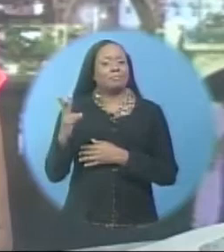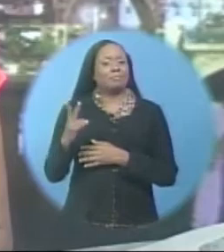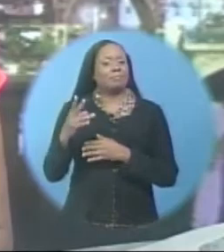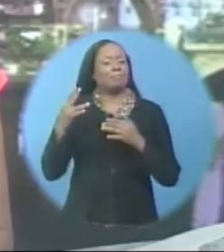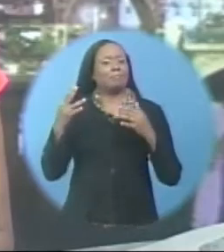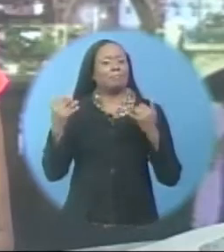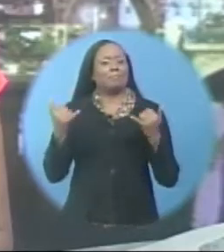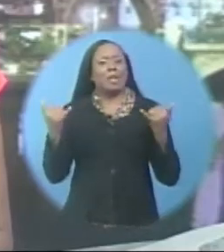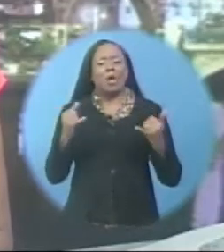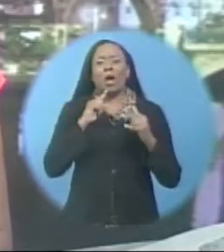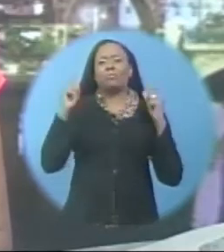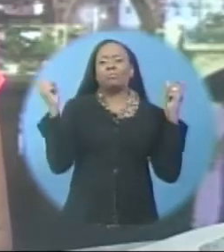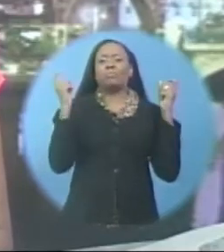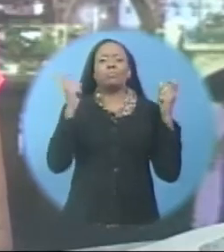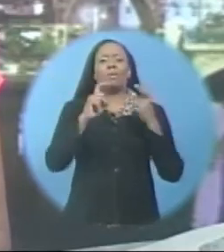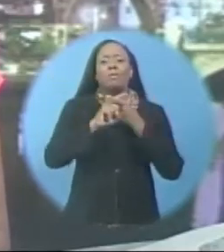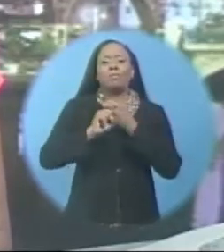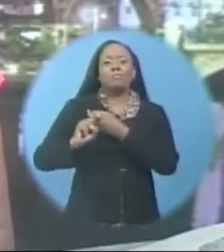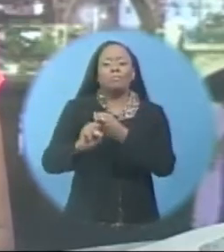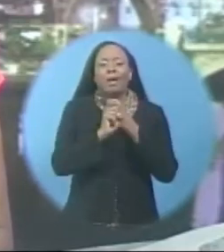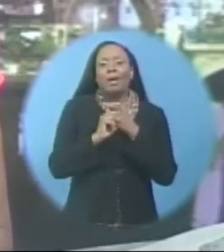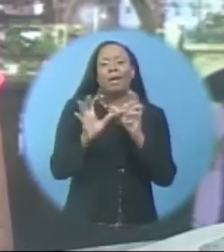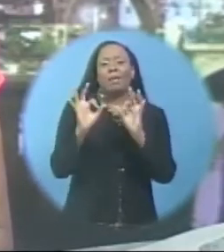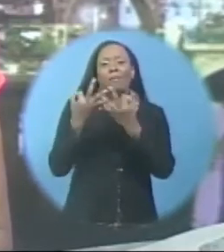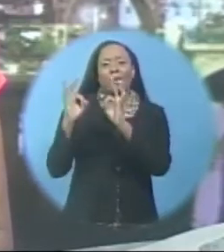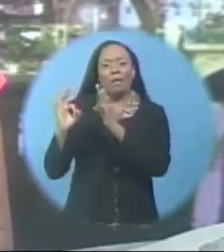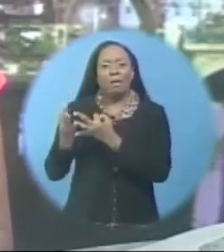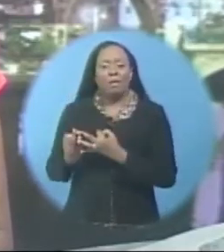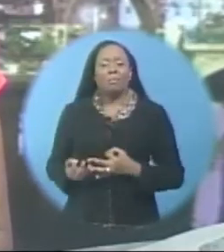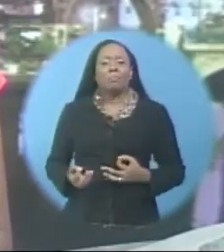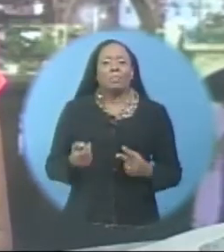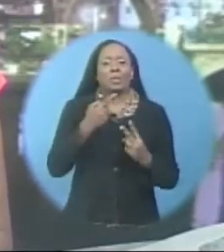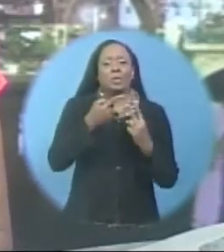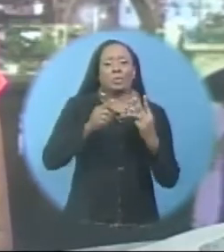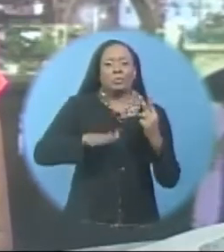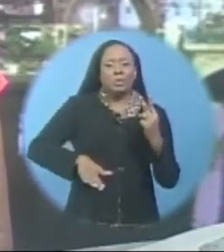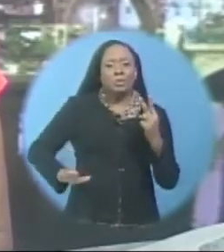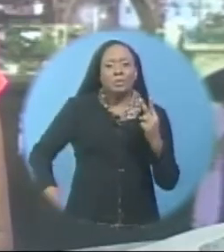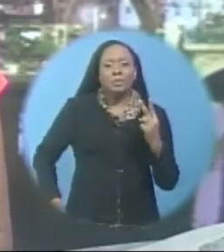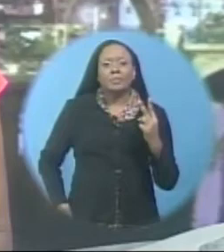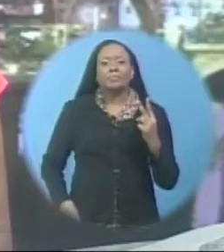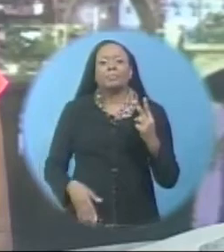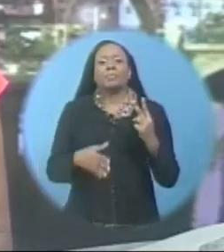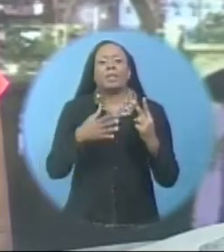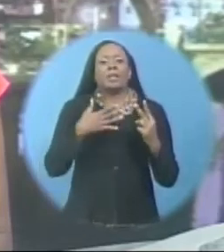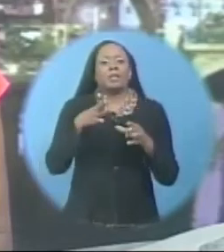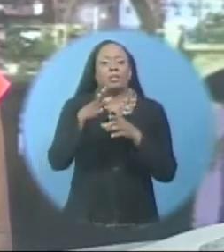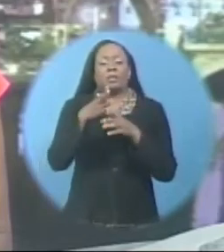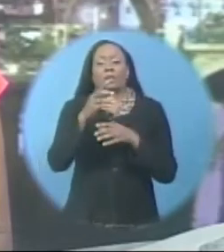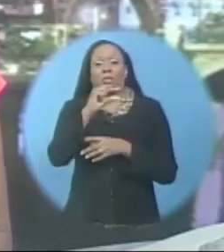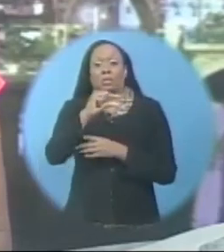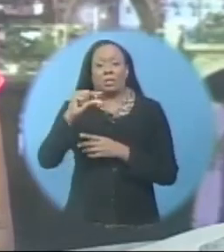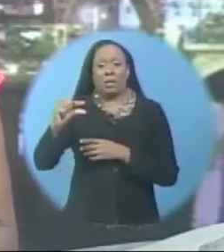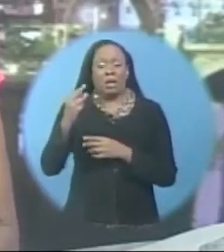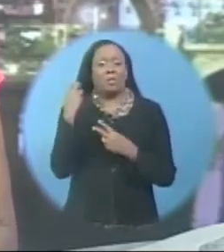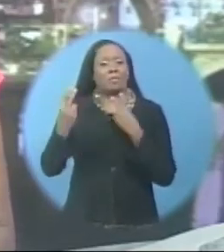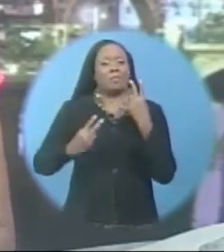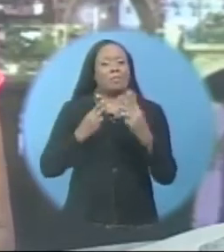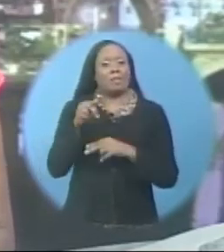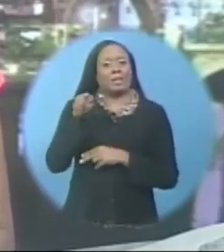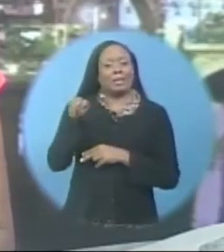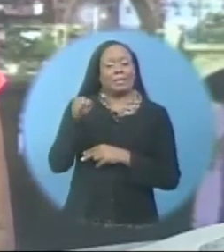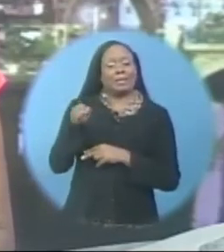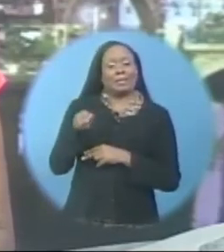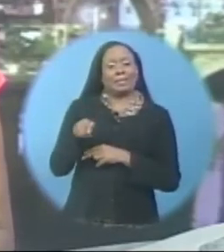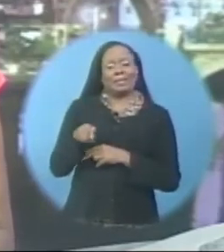birthday today with friends and family, including her 2 surviving children, Clem Cox and Melda Hines. She